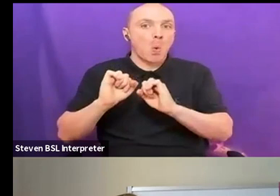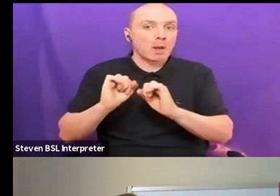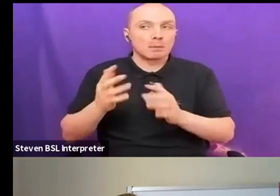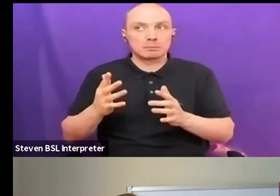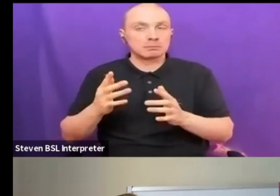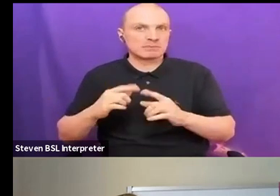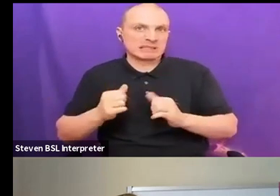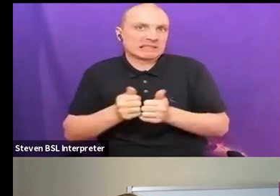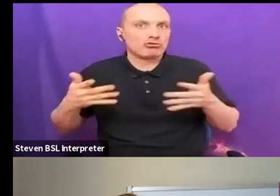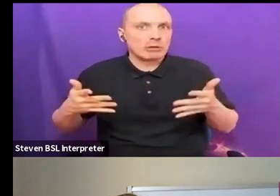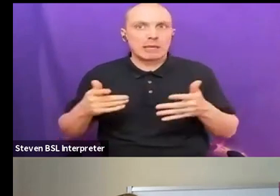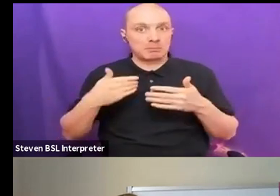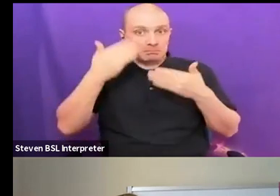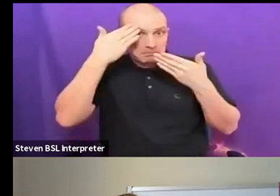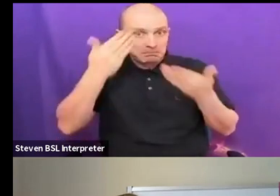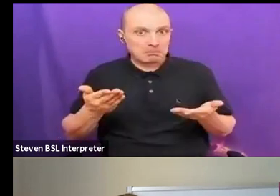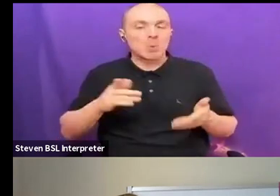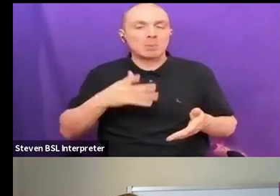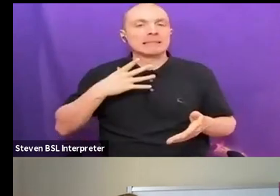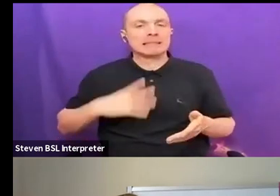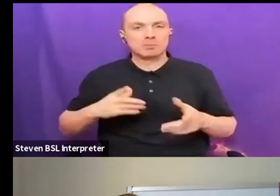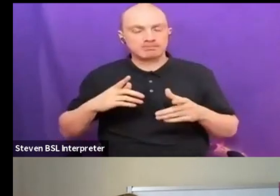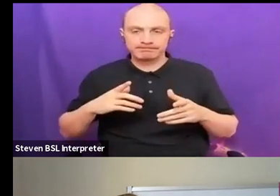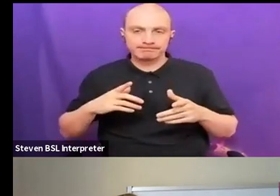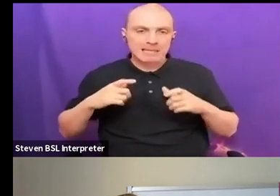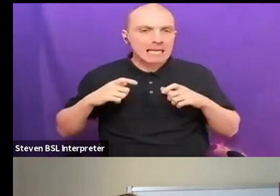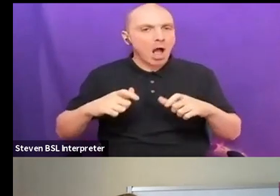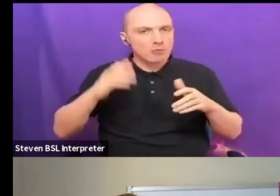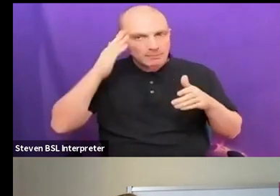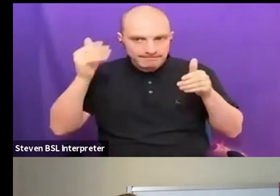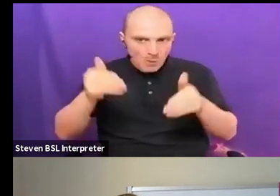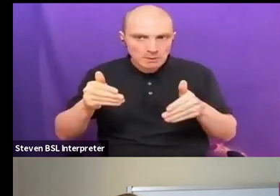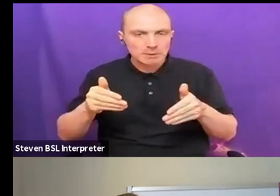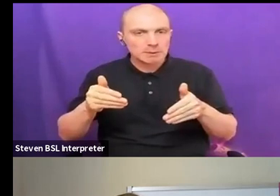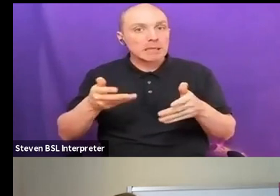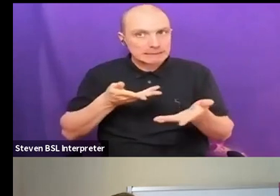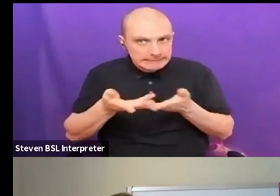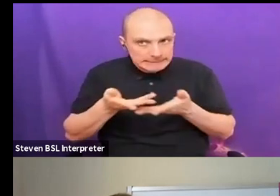do we need to be? I think we need to look really hard at it and make some tough decisions, as I've said before. So.